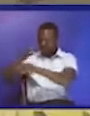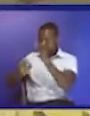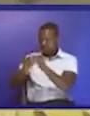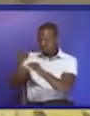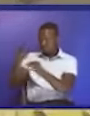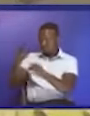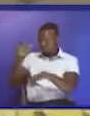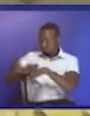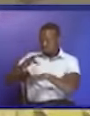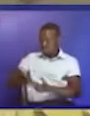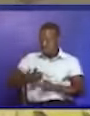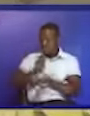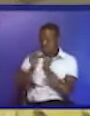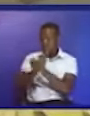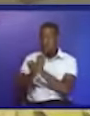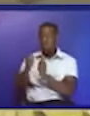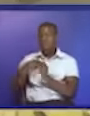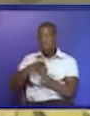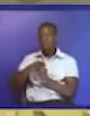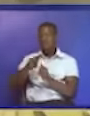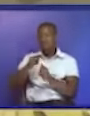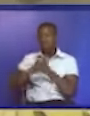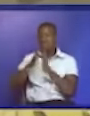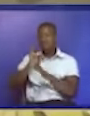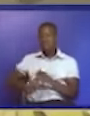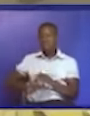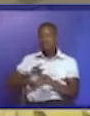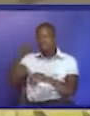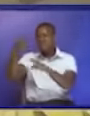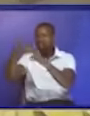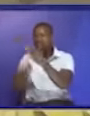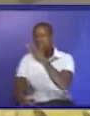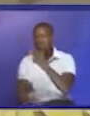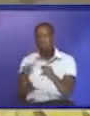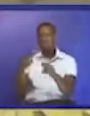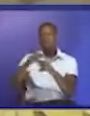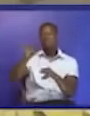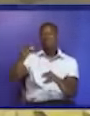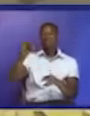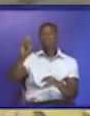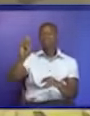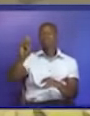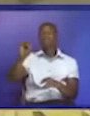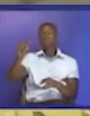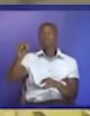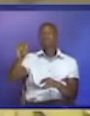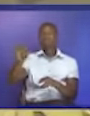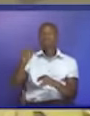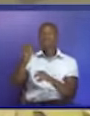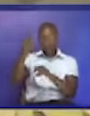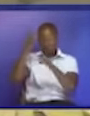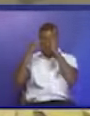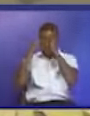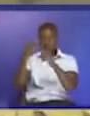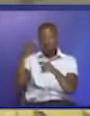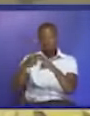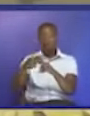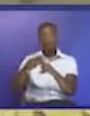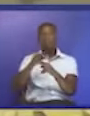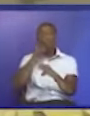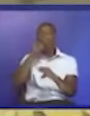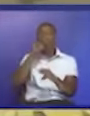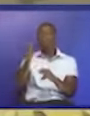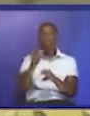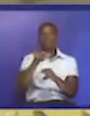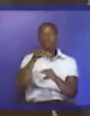name? He said, Jacob. He said, thou shalt no more be called Jacob, for as a prince you have had power with God and